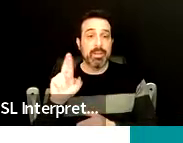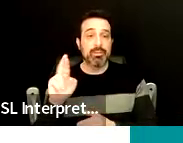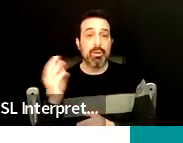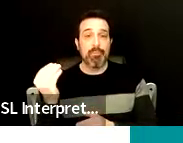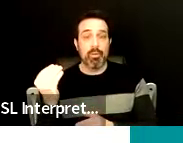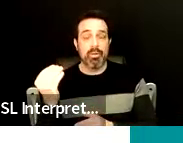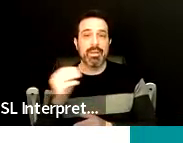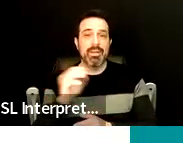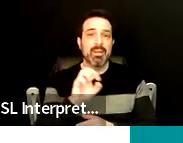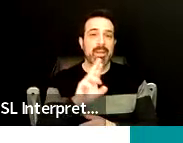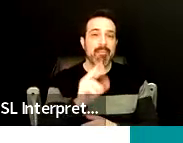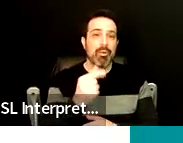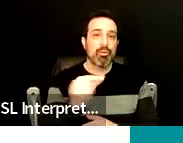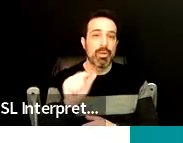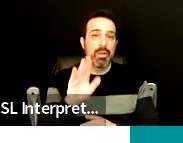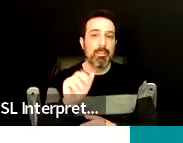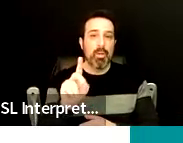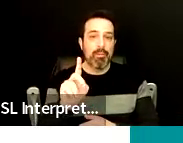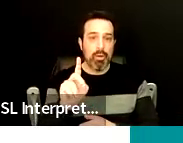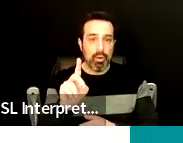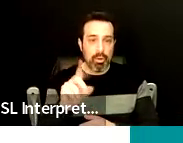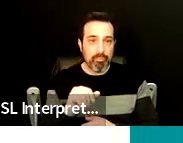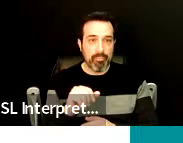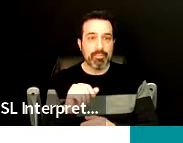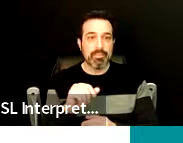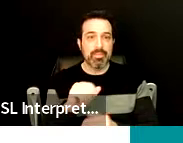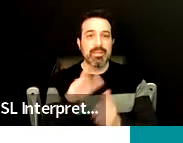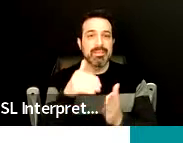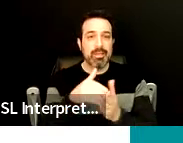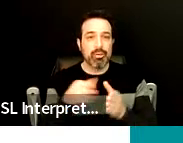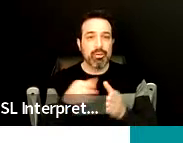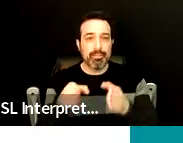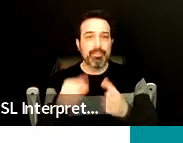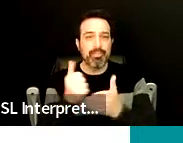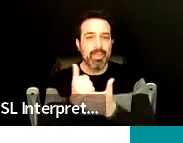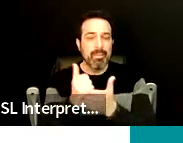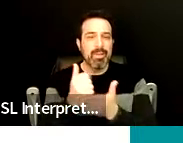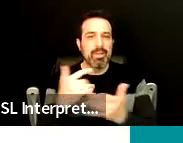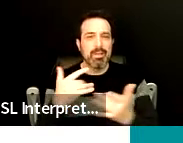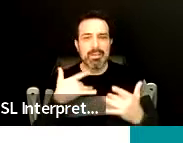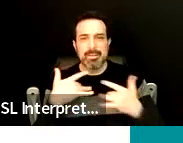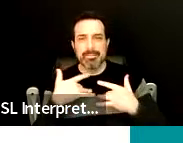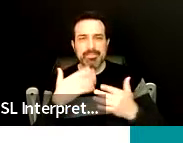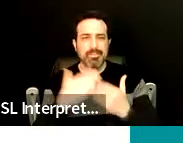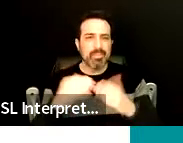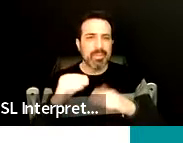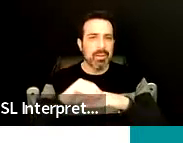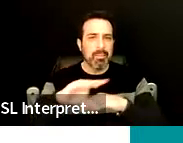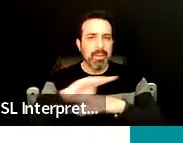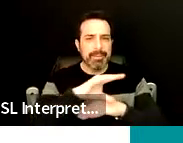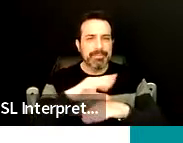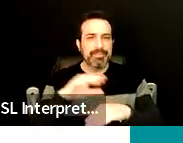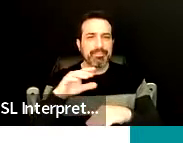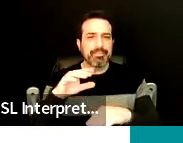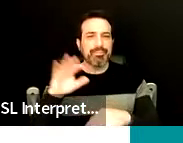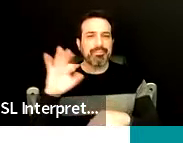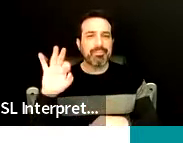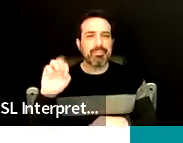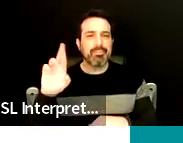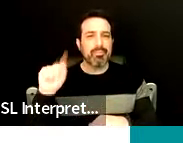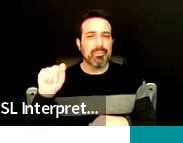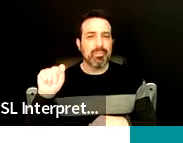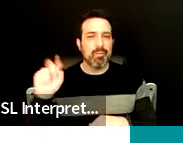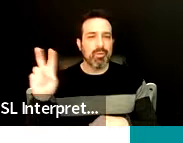Evergreen Boulevard to help address some of those concerns about impacts to the fort and